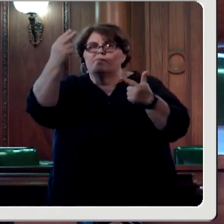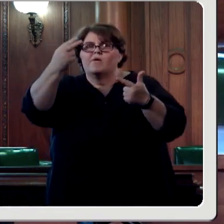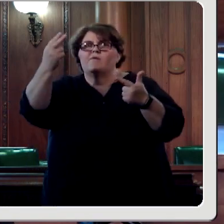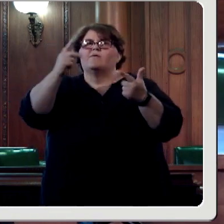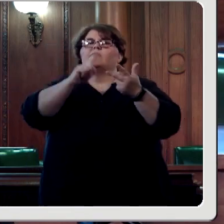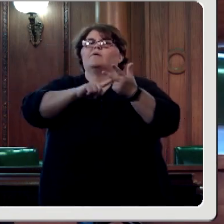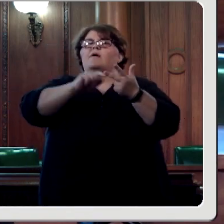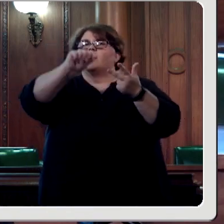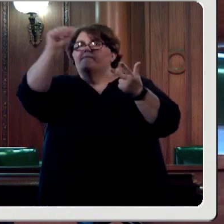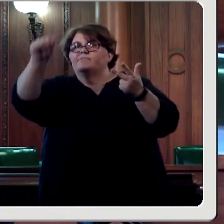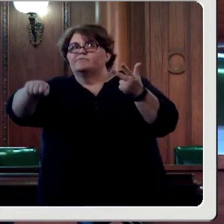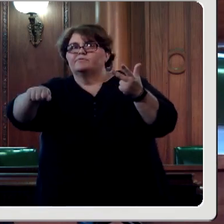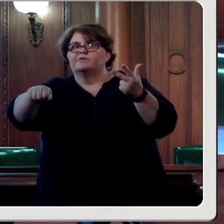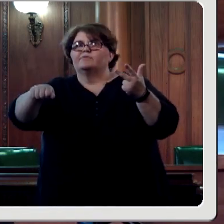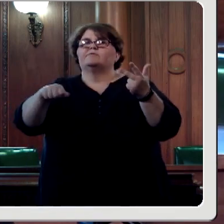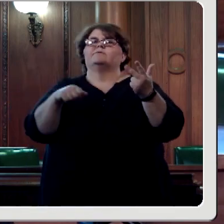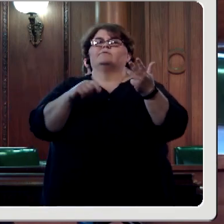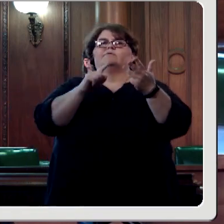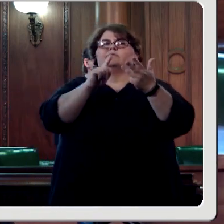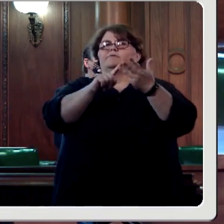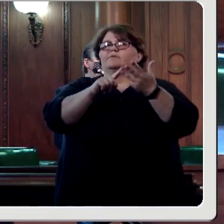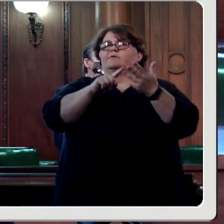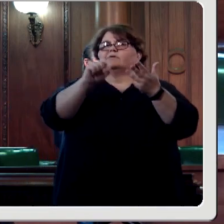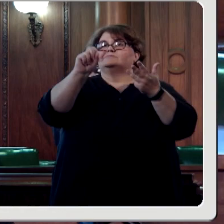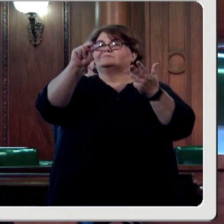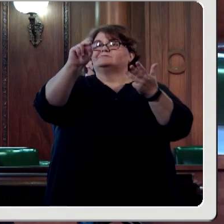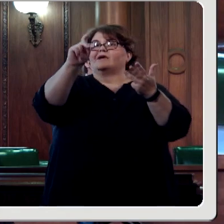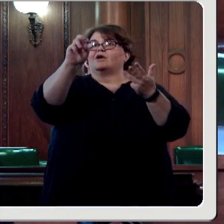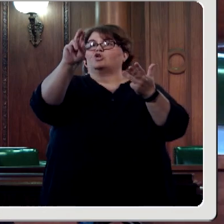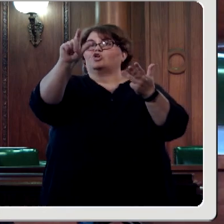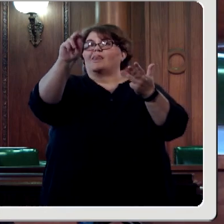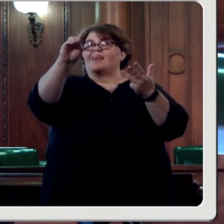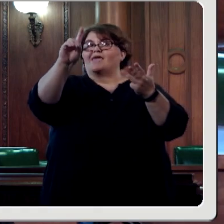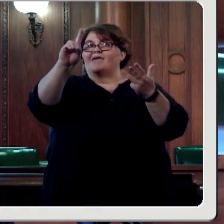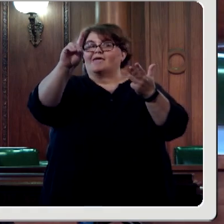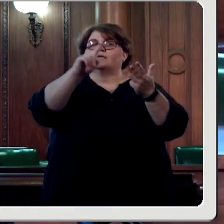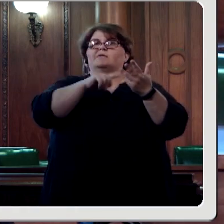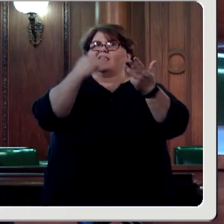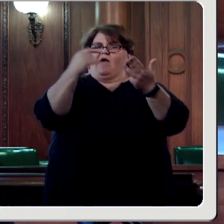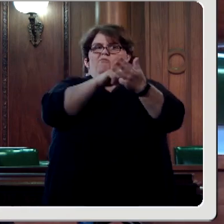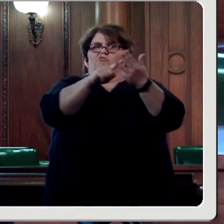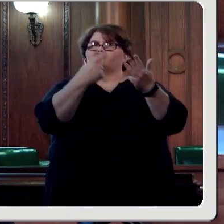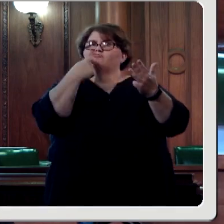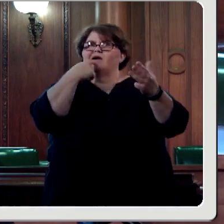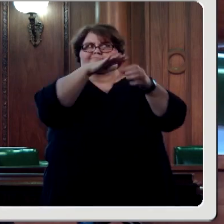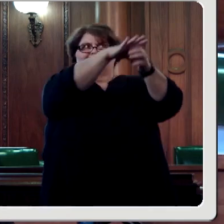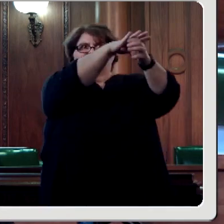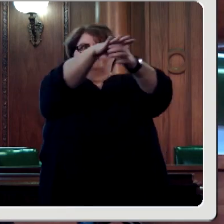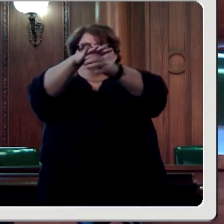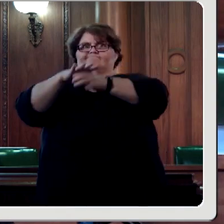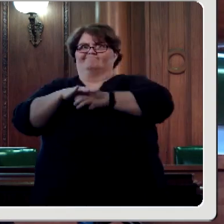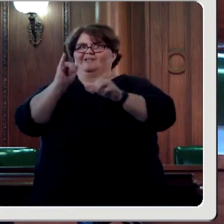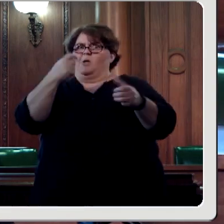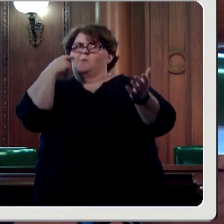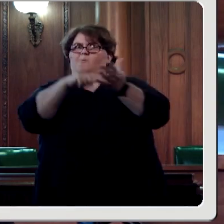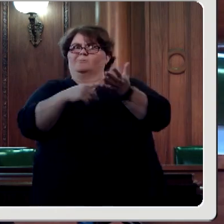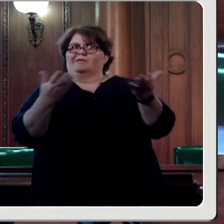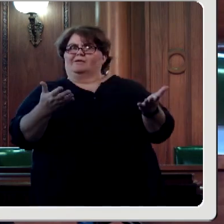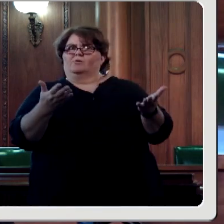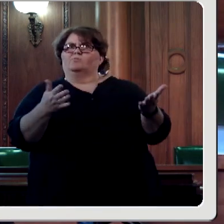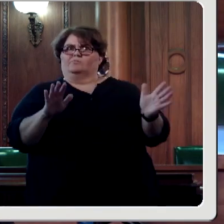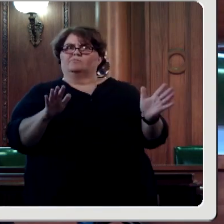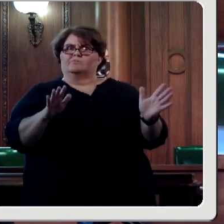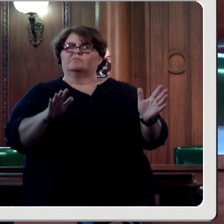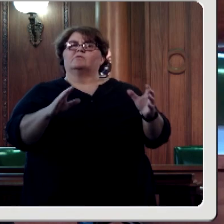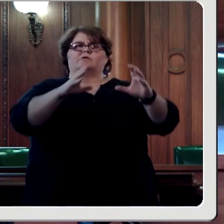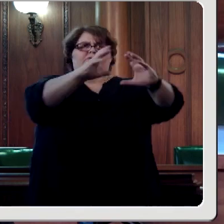virus can be easily transmitted, not only in areas where they're more densely populated, but we're seeing clusters of infections related